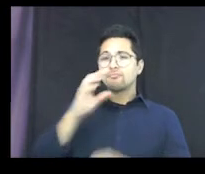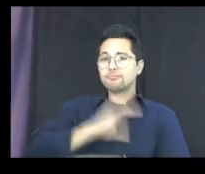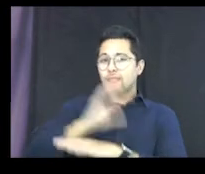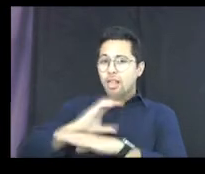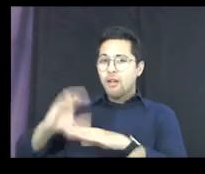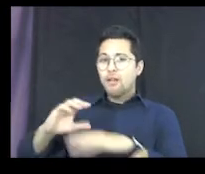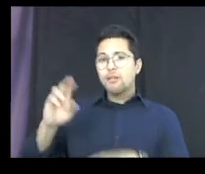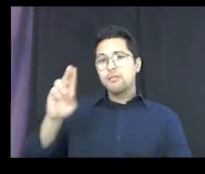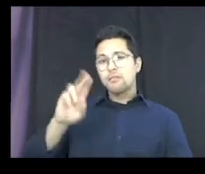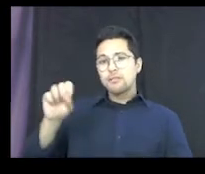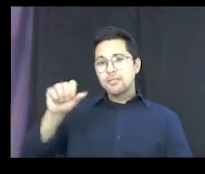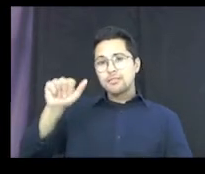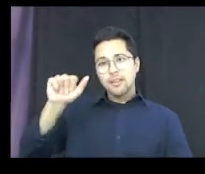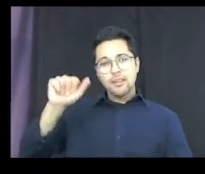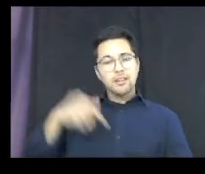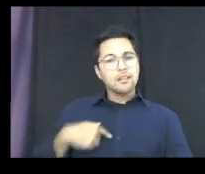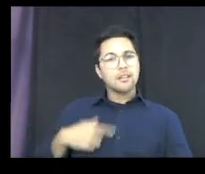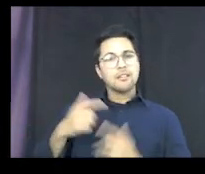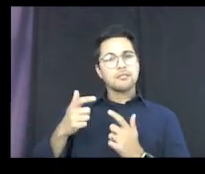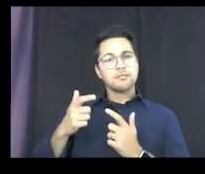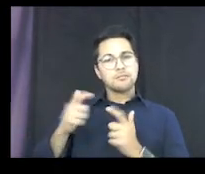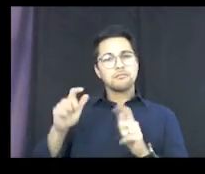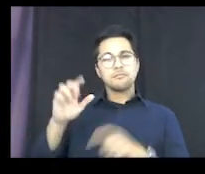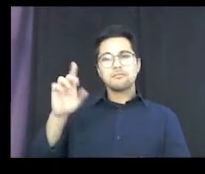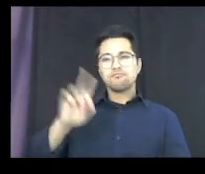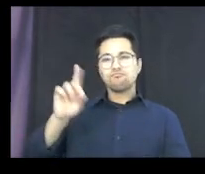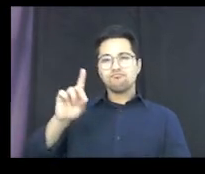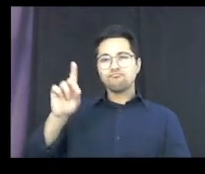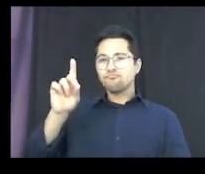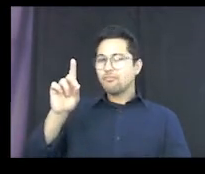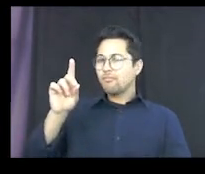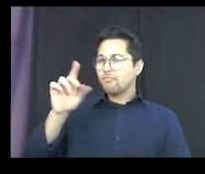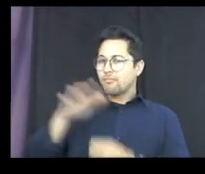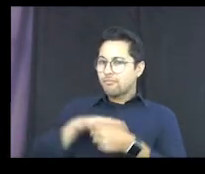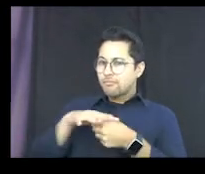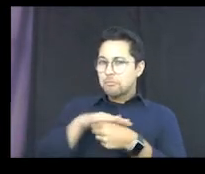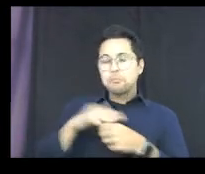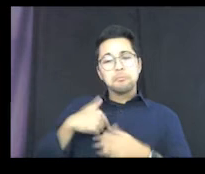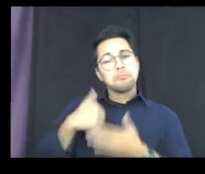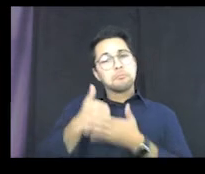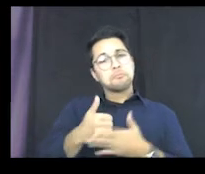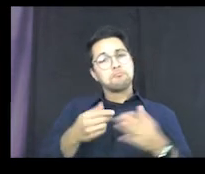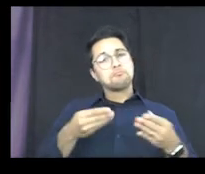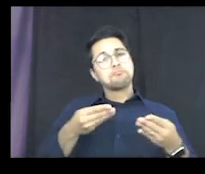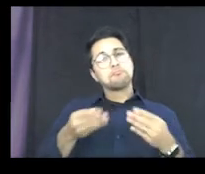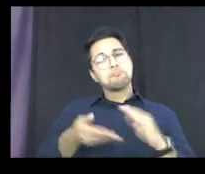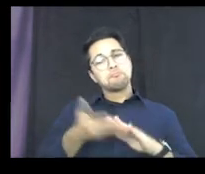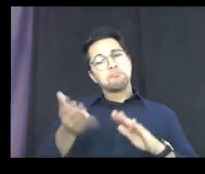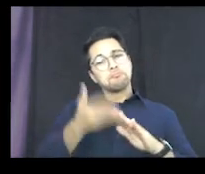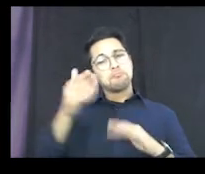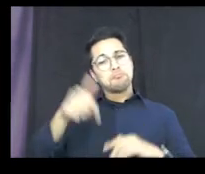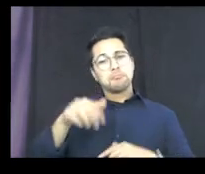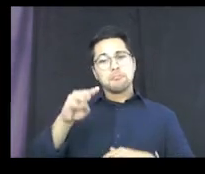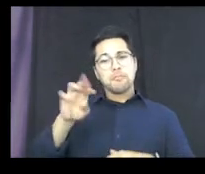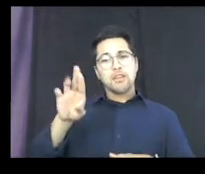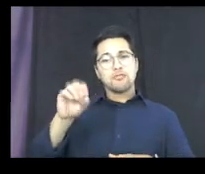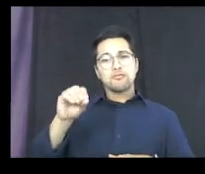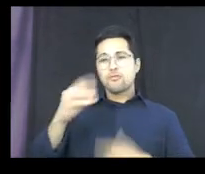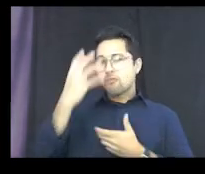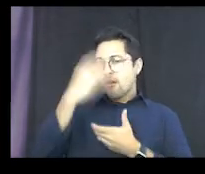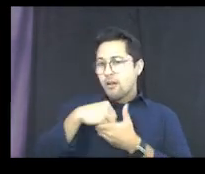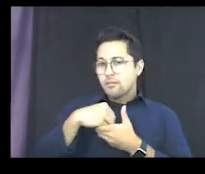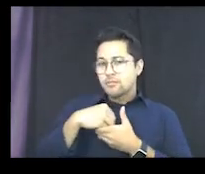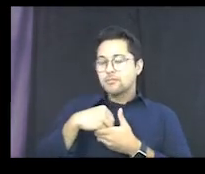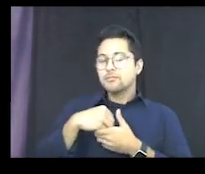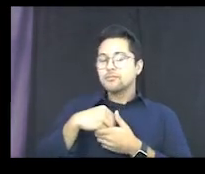Colorado, USA, in the greater Denver area, and I help facilitate the Metro Autism